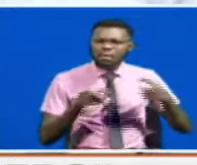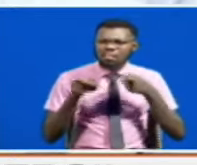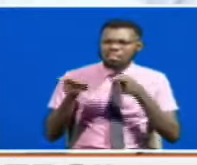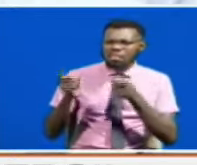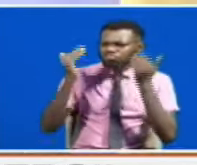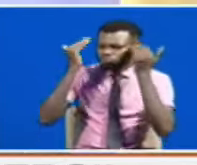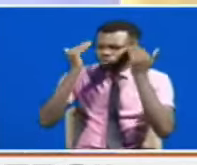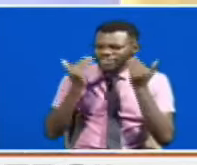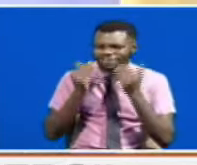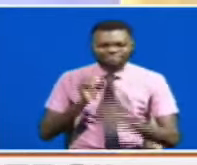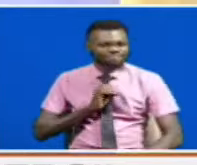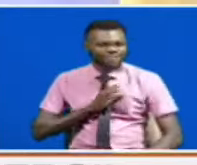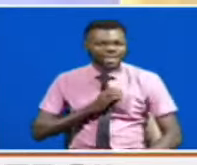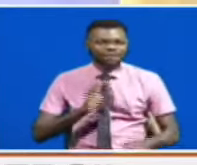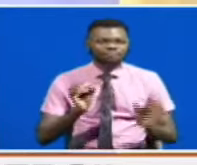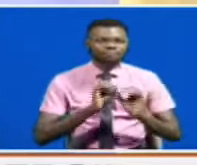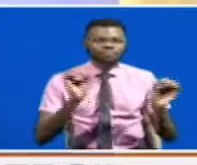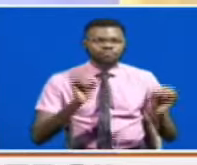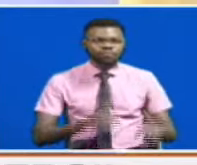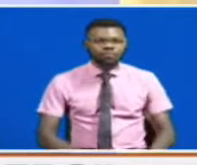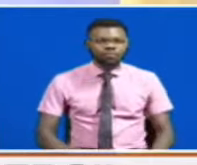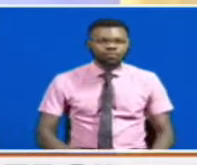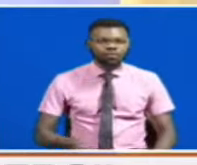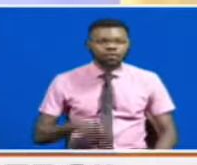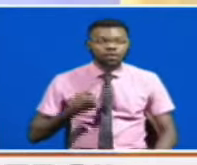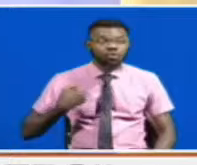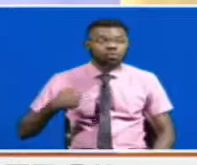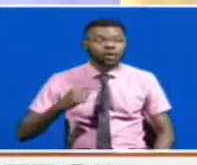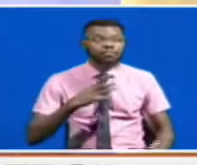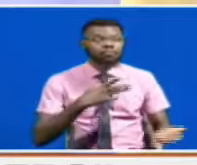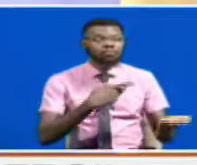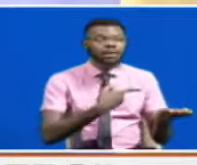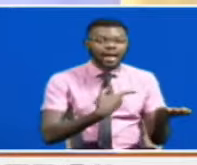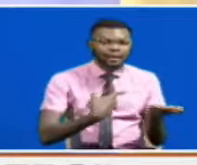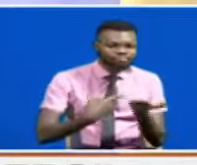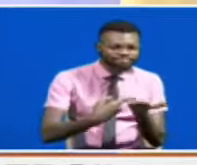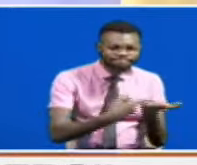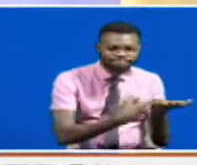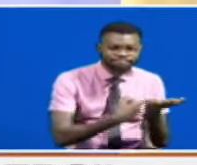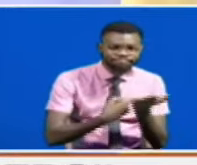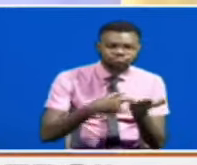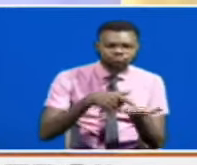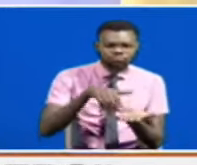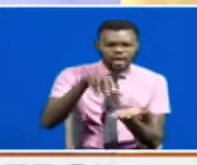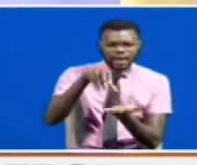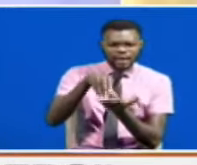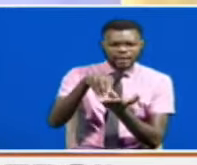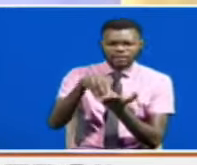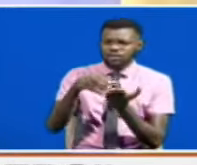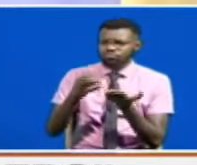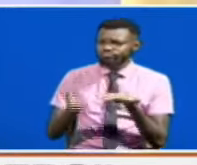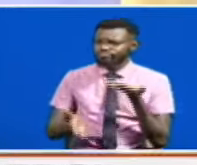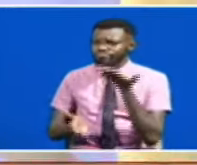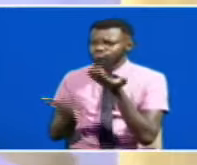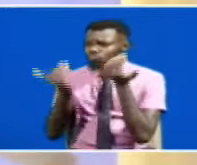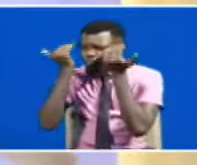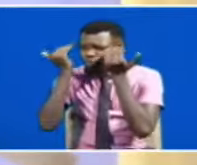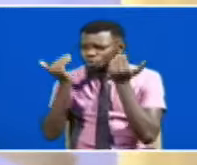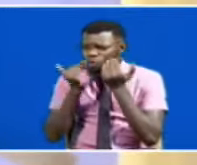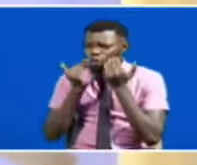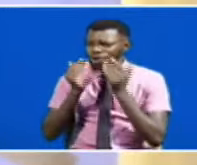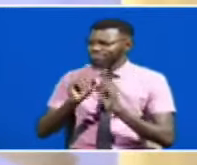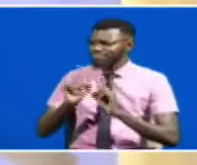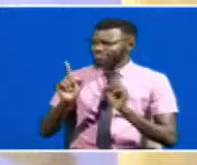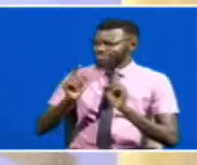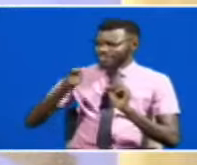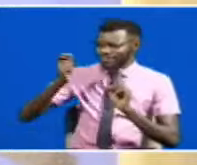of government. We will never discuss the merit of a case. That will be determined by the